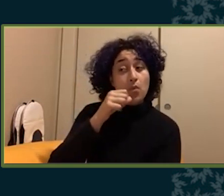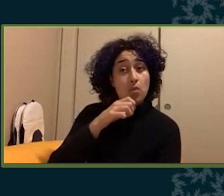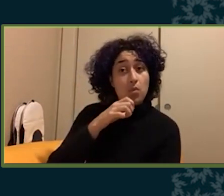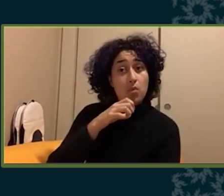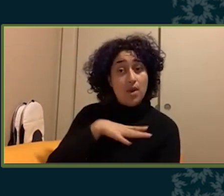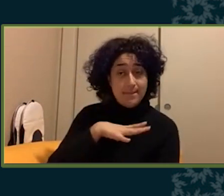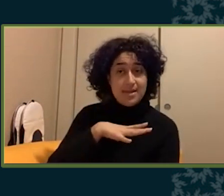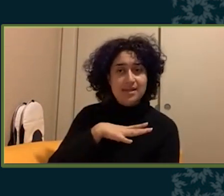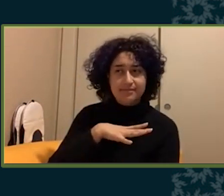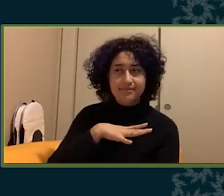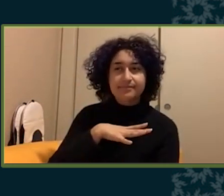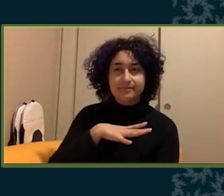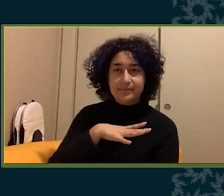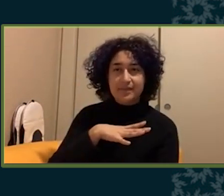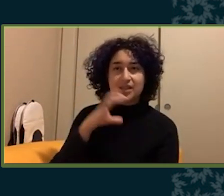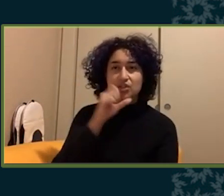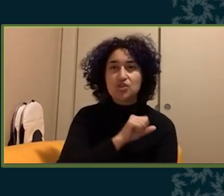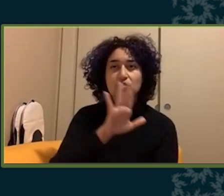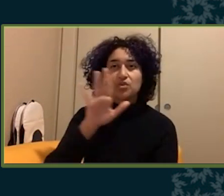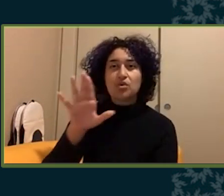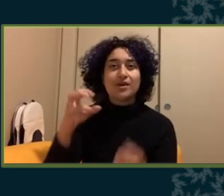let's assume your ticket to heaven is written,